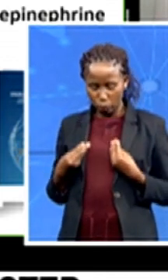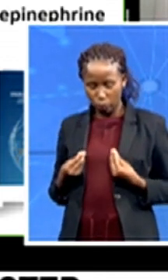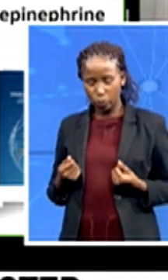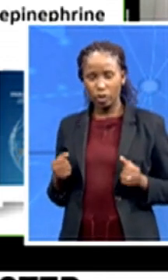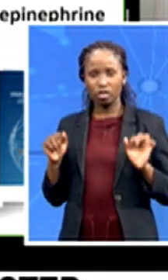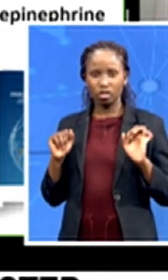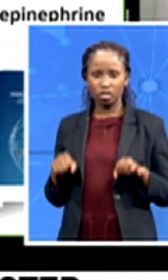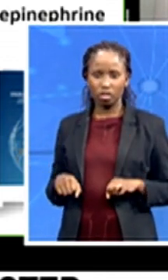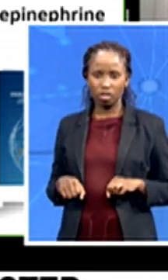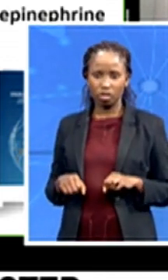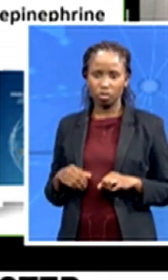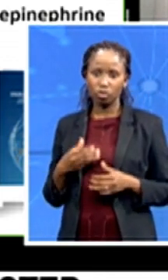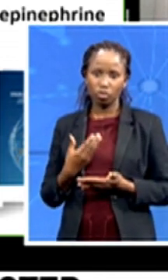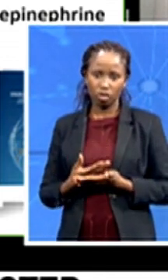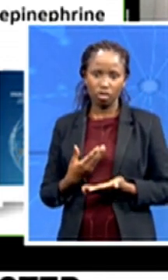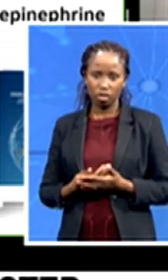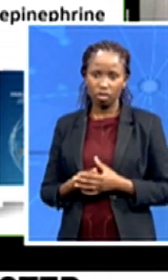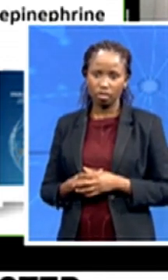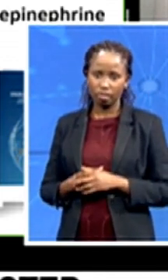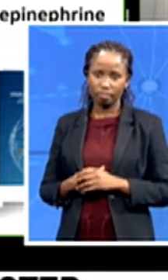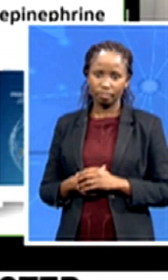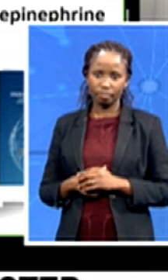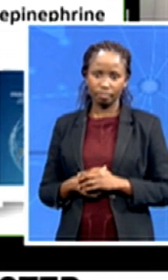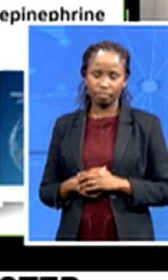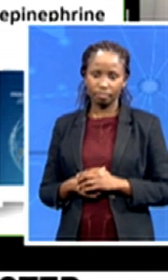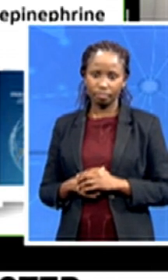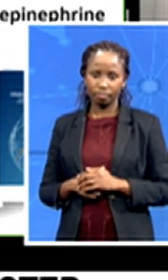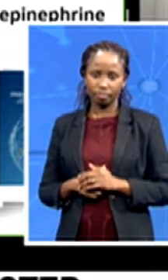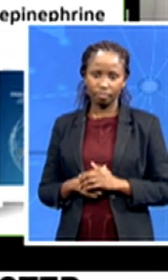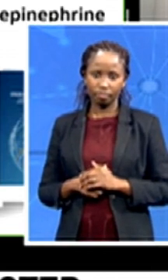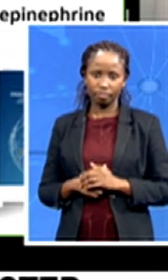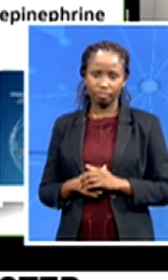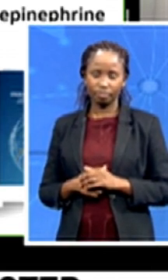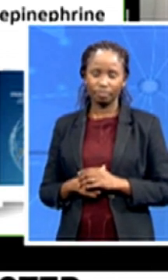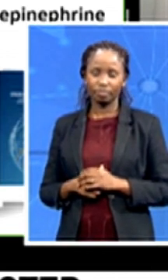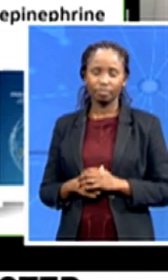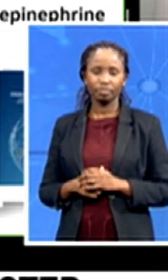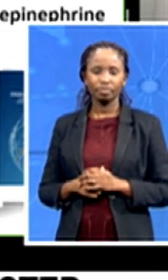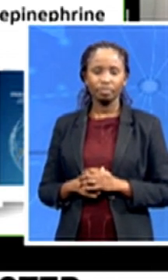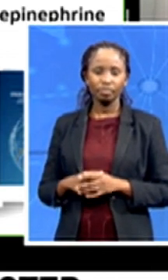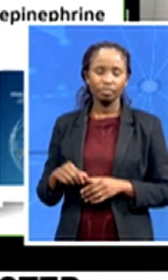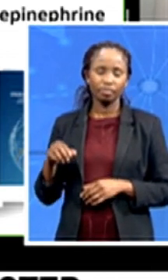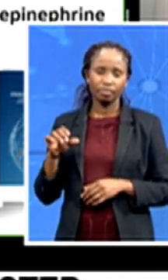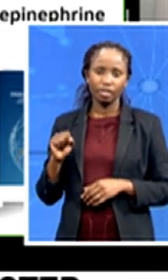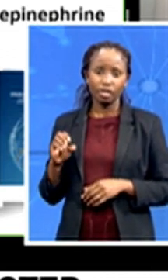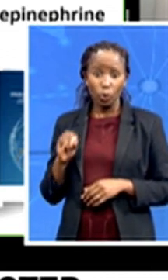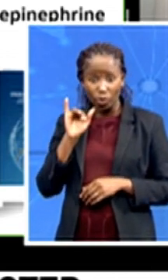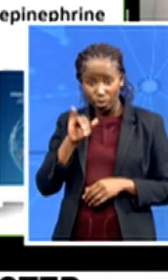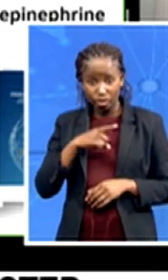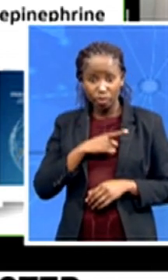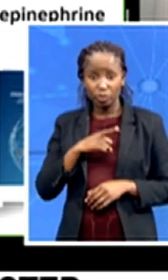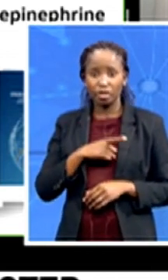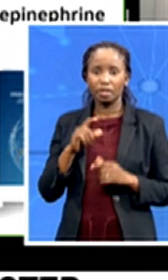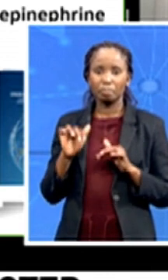with noradrenaline. So that is the reason why people need to wait at the vaccination